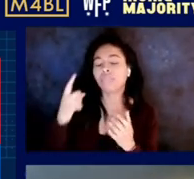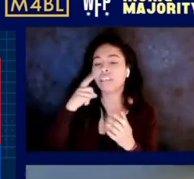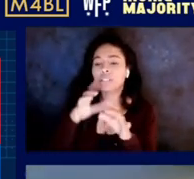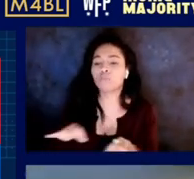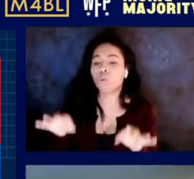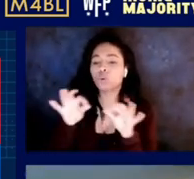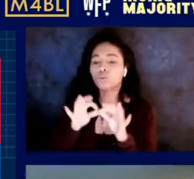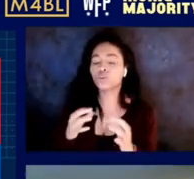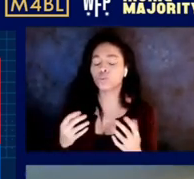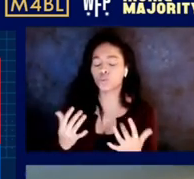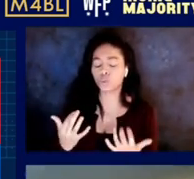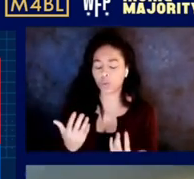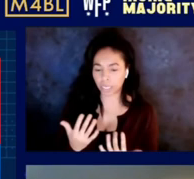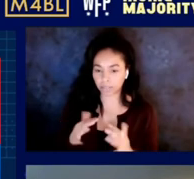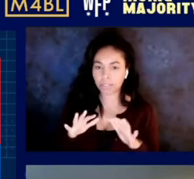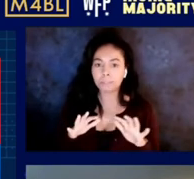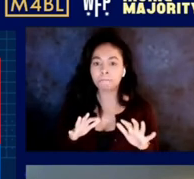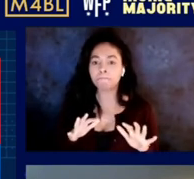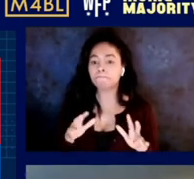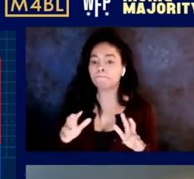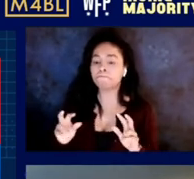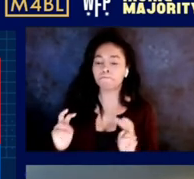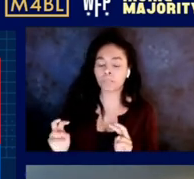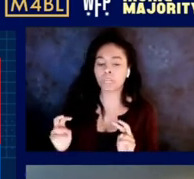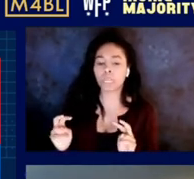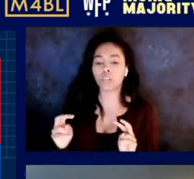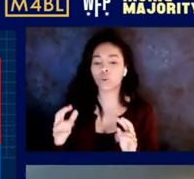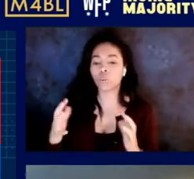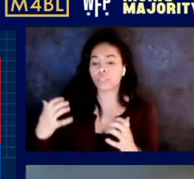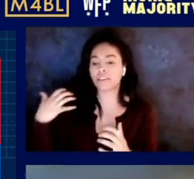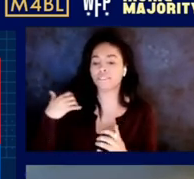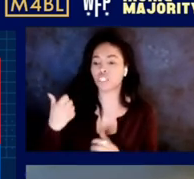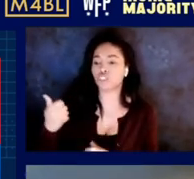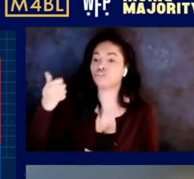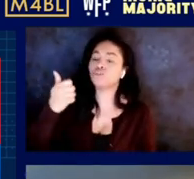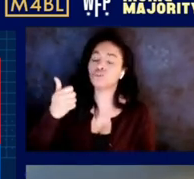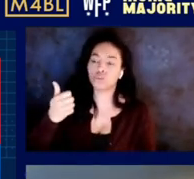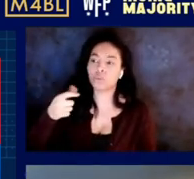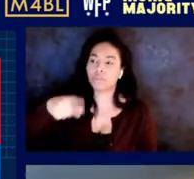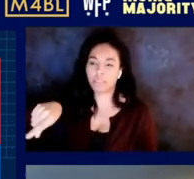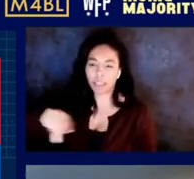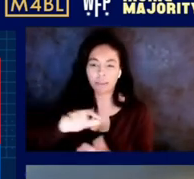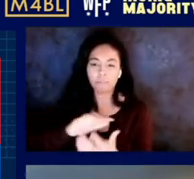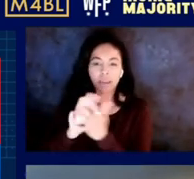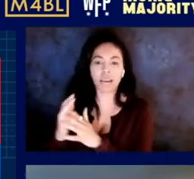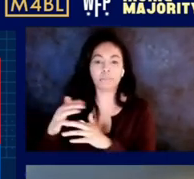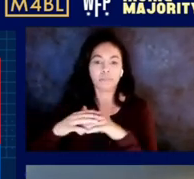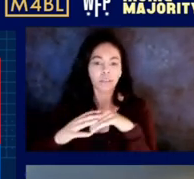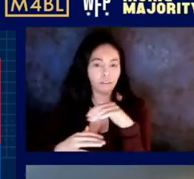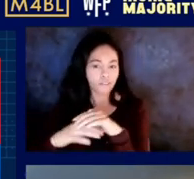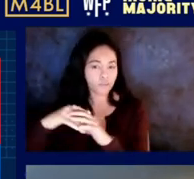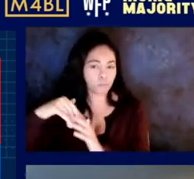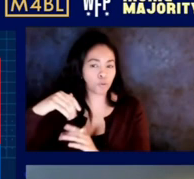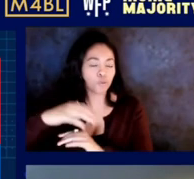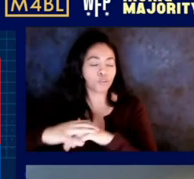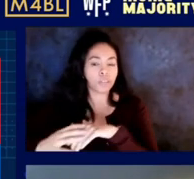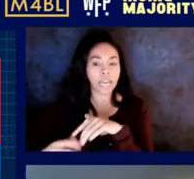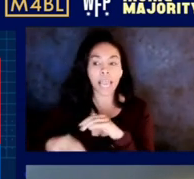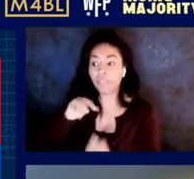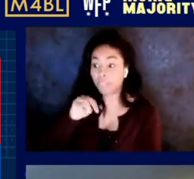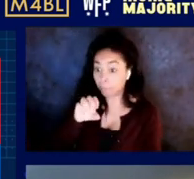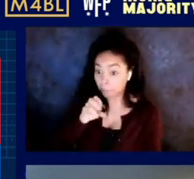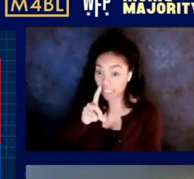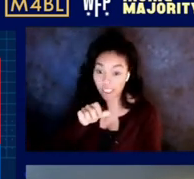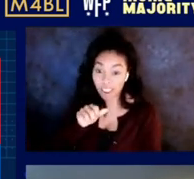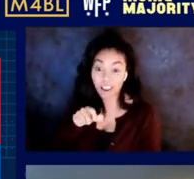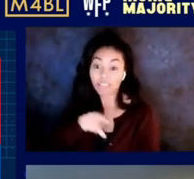moment sink in, let the officials get a little comfortable, look for the right moment, let the media get comfortable, make